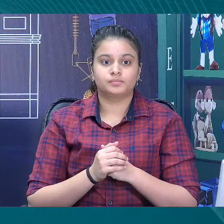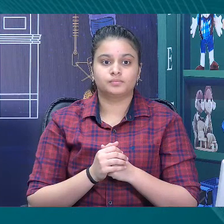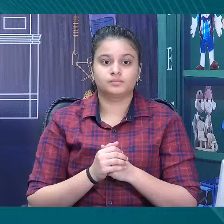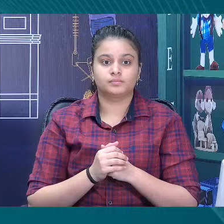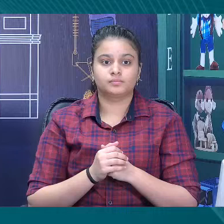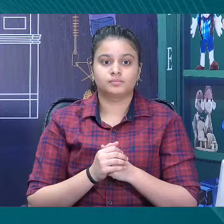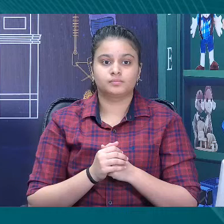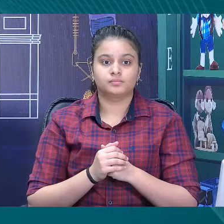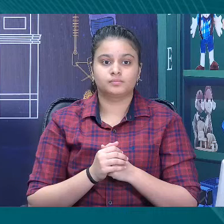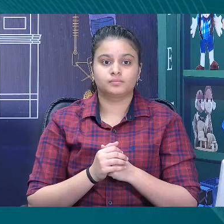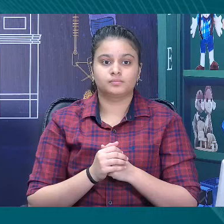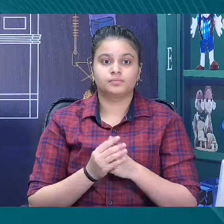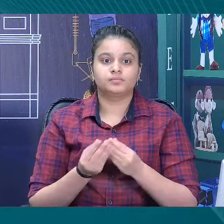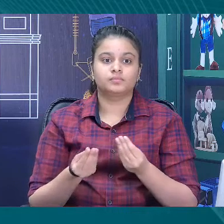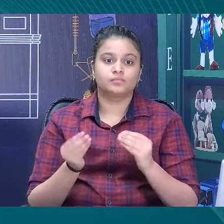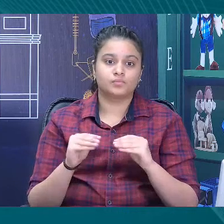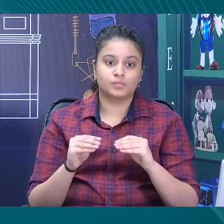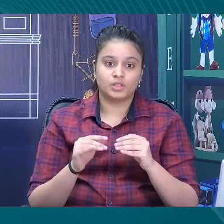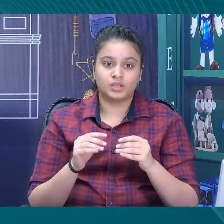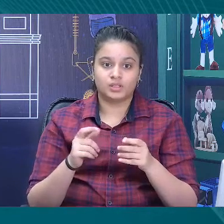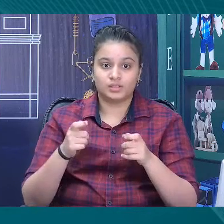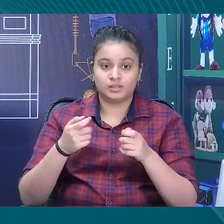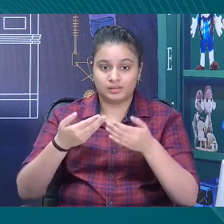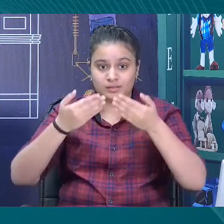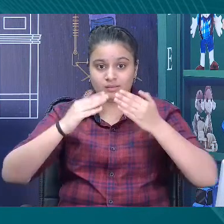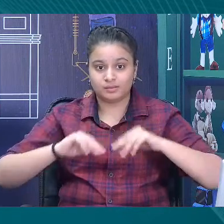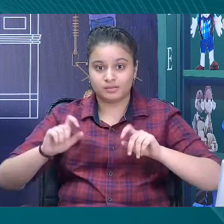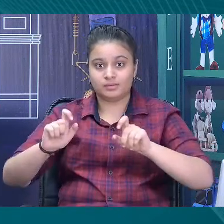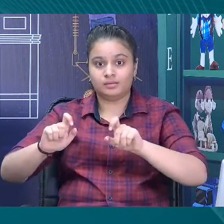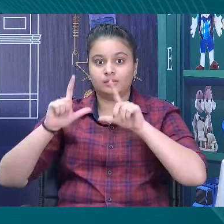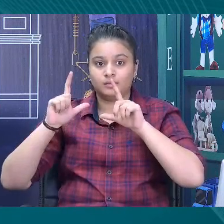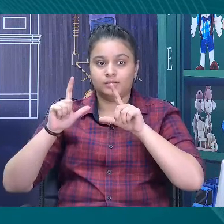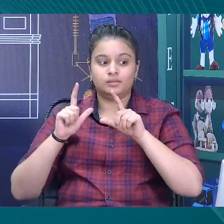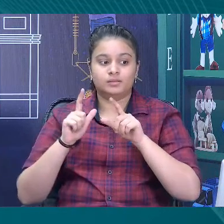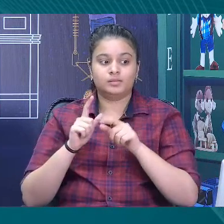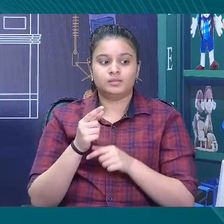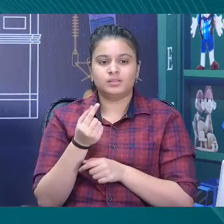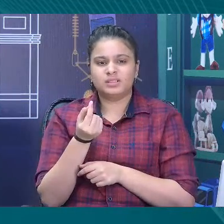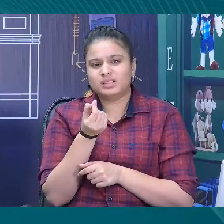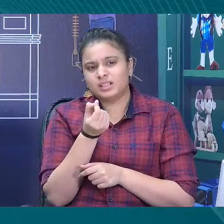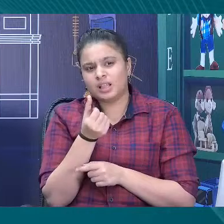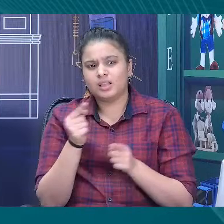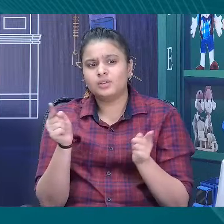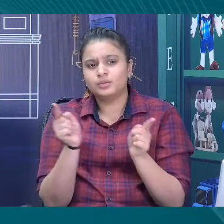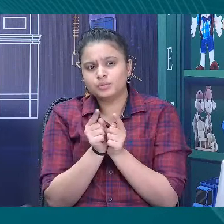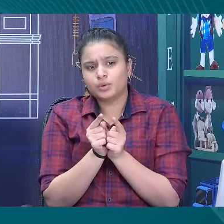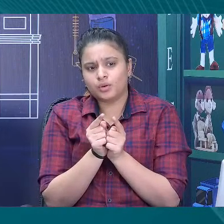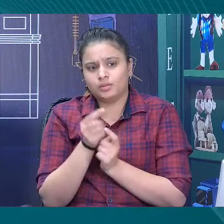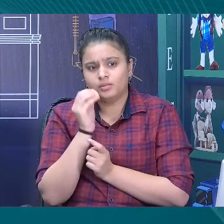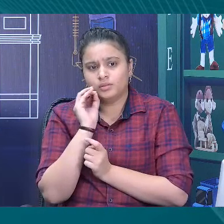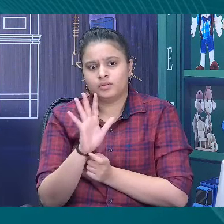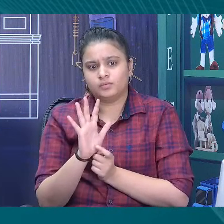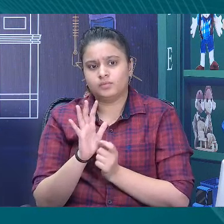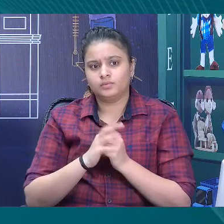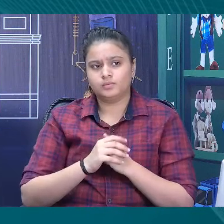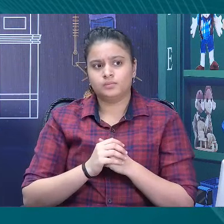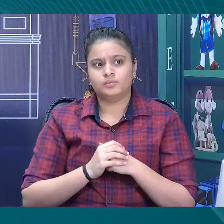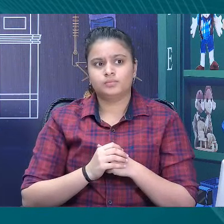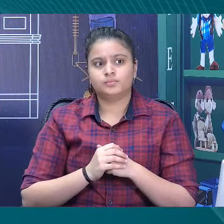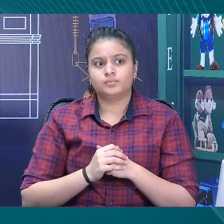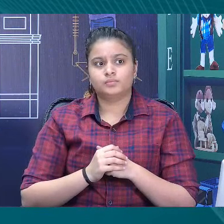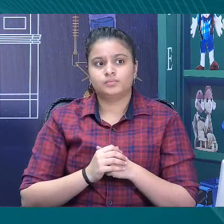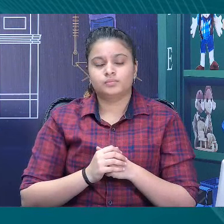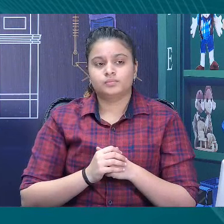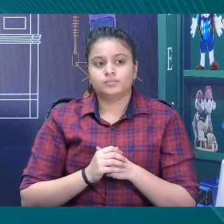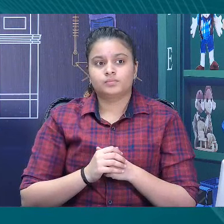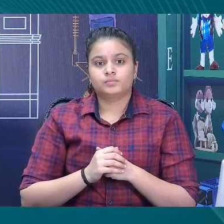And if you can go to the next slide, I'll just give you a little bit. It just sums up in a little bit